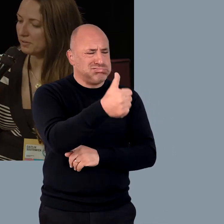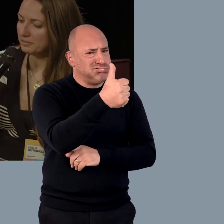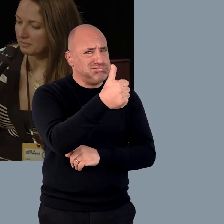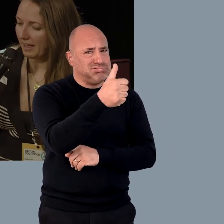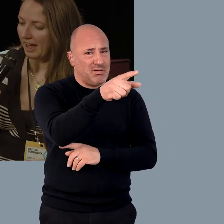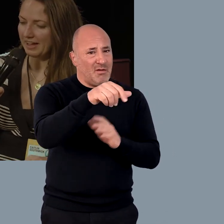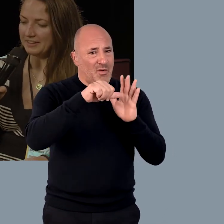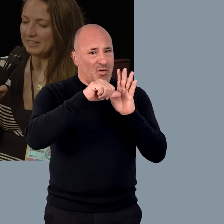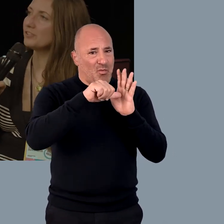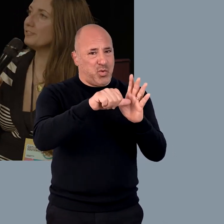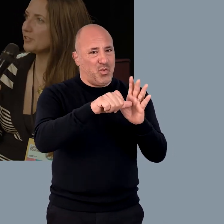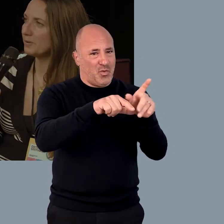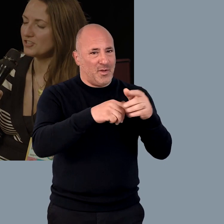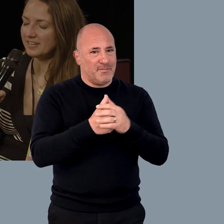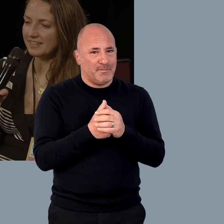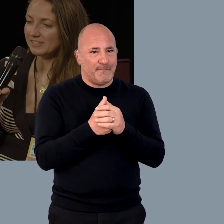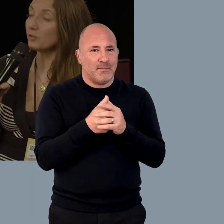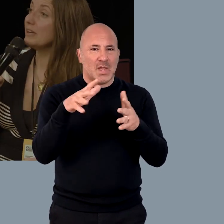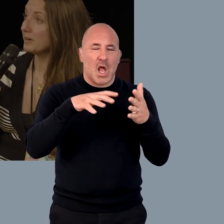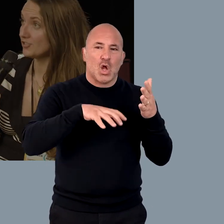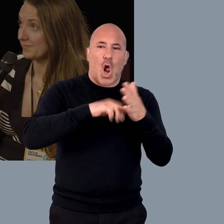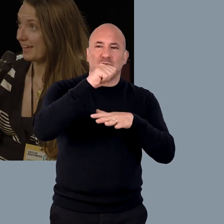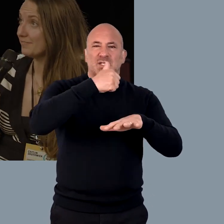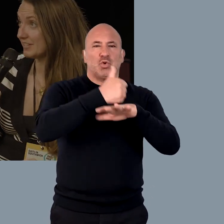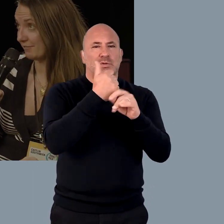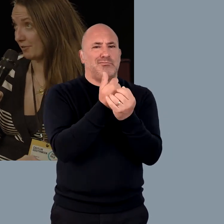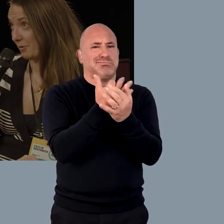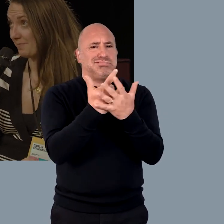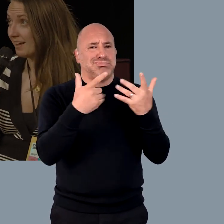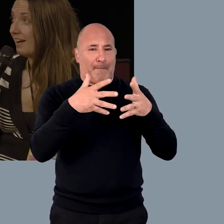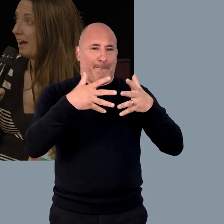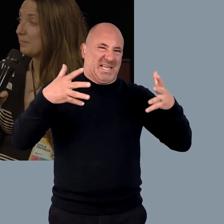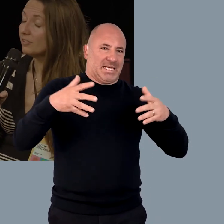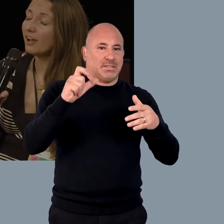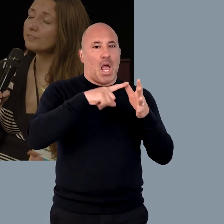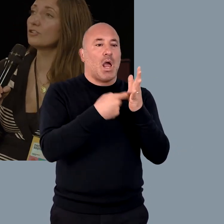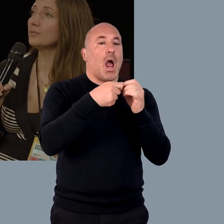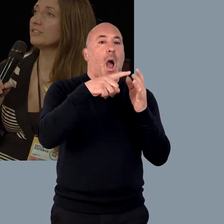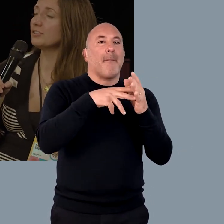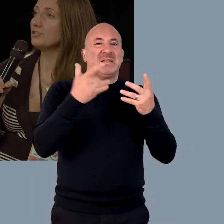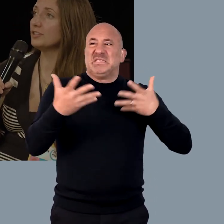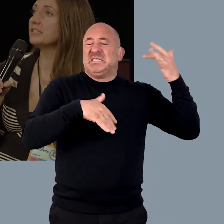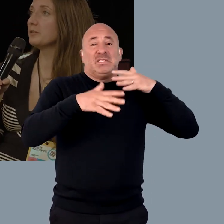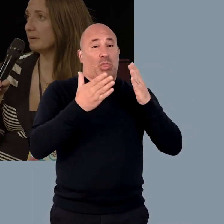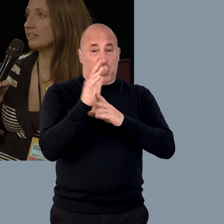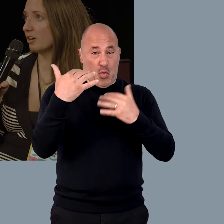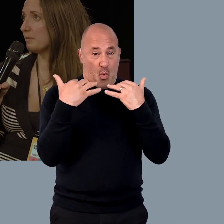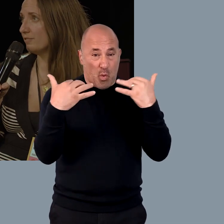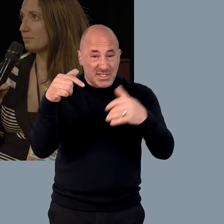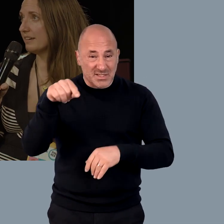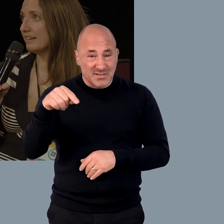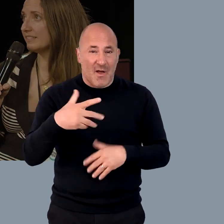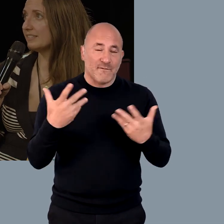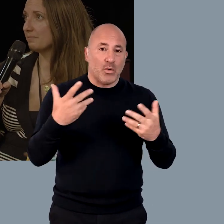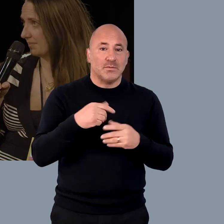I will answer your first question, and that's a great question and a very difficult one. A lot of cultural institutions, their biggest